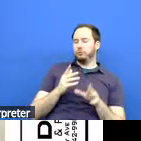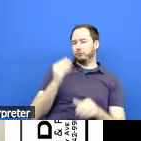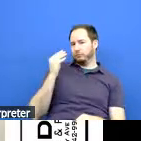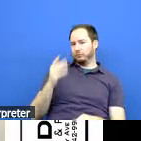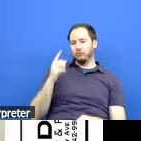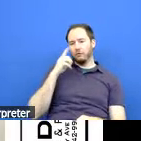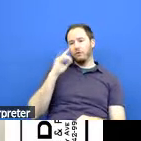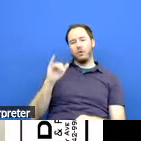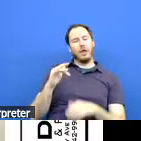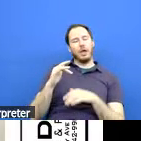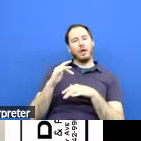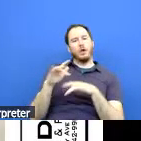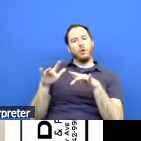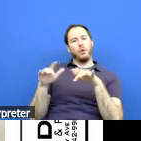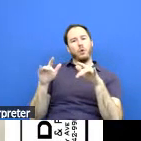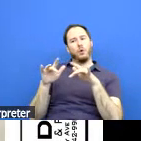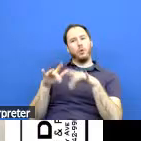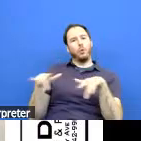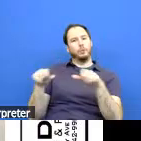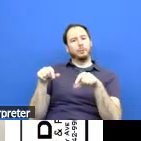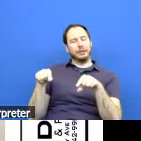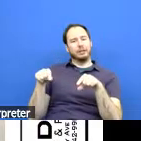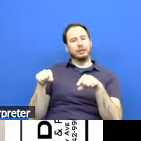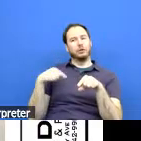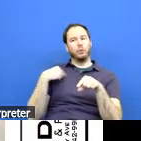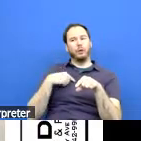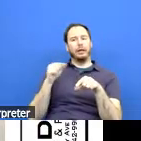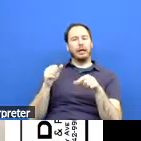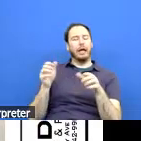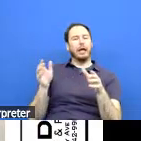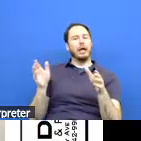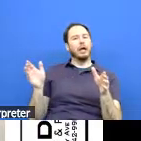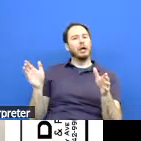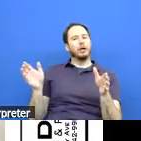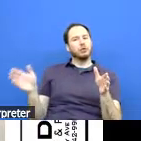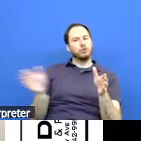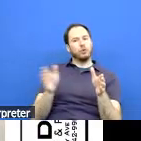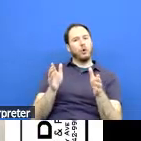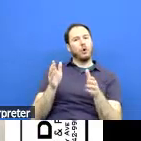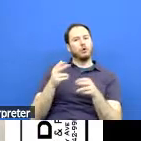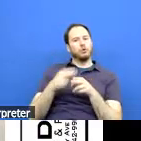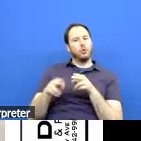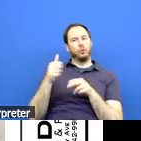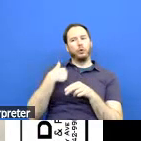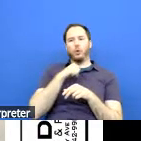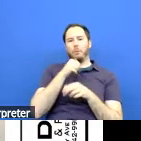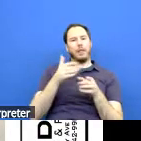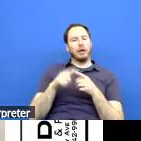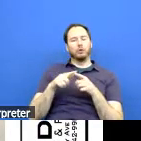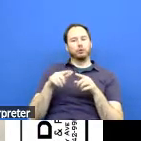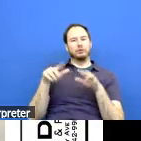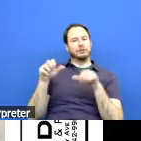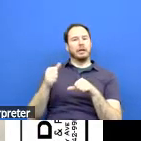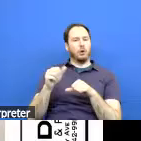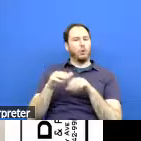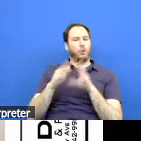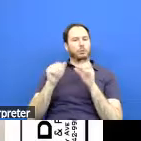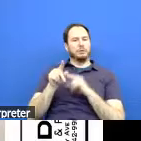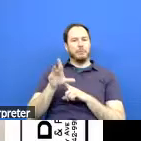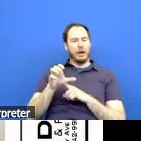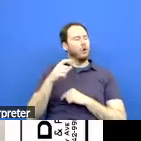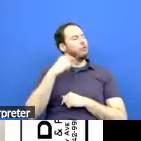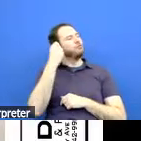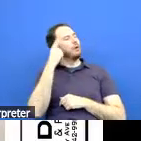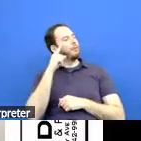open space, there might even be a way to shorten that down some because we're not planning on taking any open space. Right, but